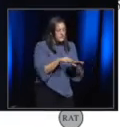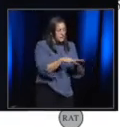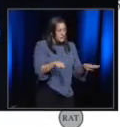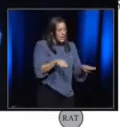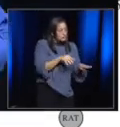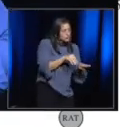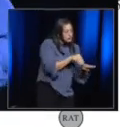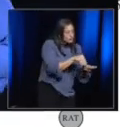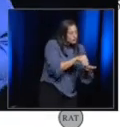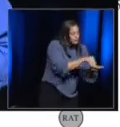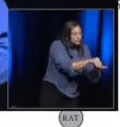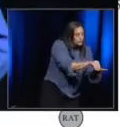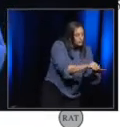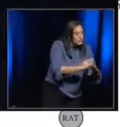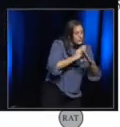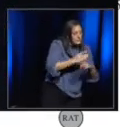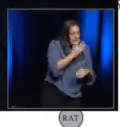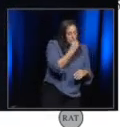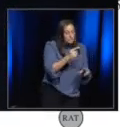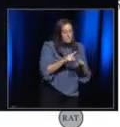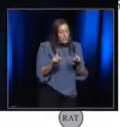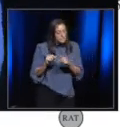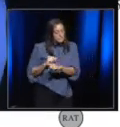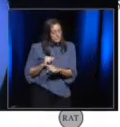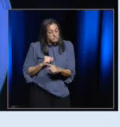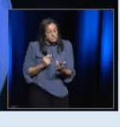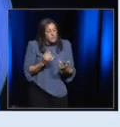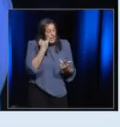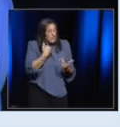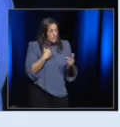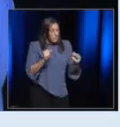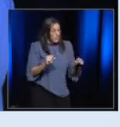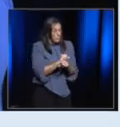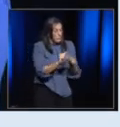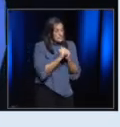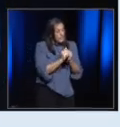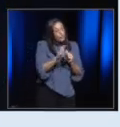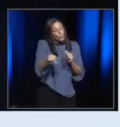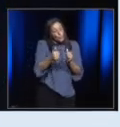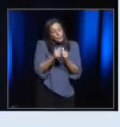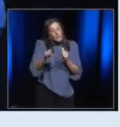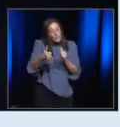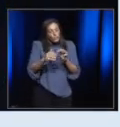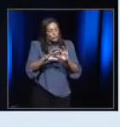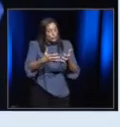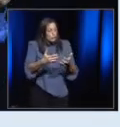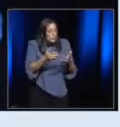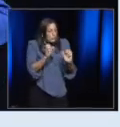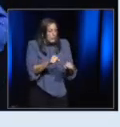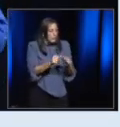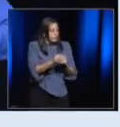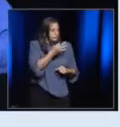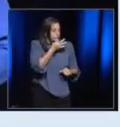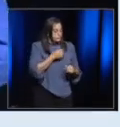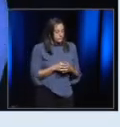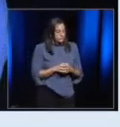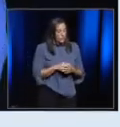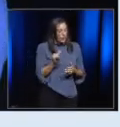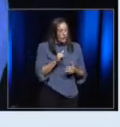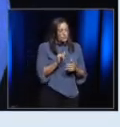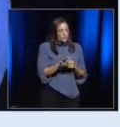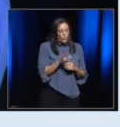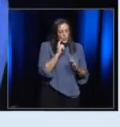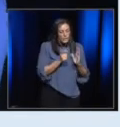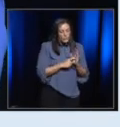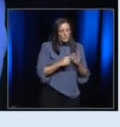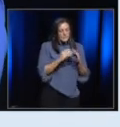form a really formidable, I'm sure, sponging alliance. We also found systematic behavioral changes in